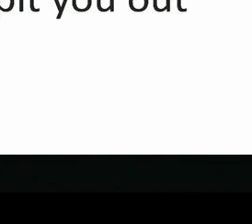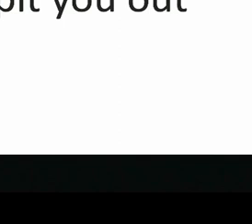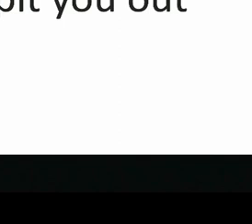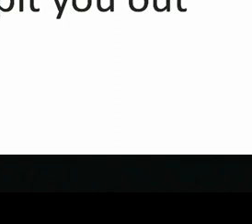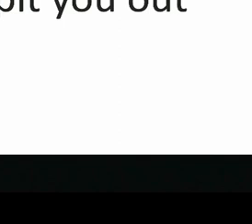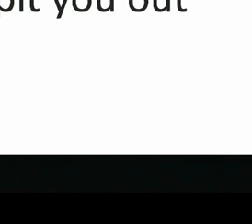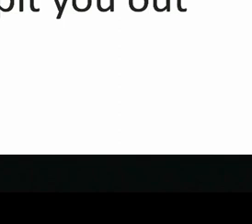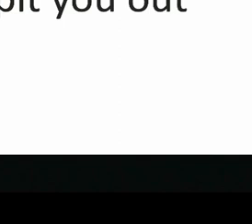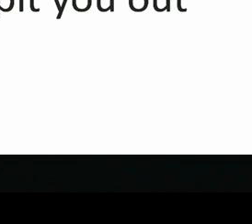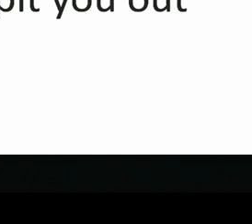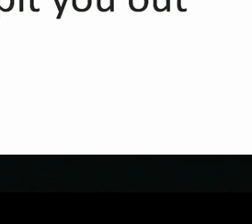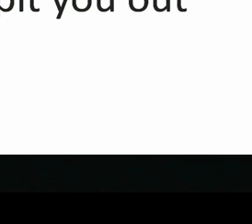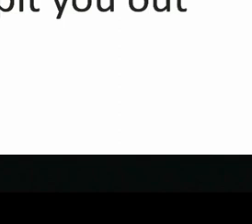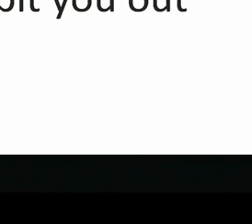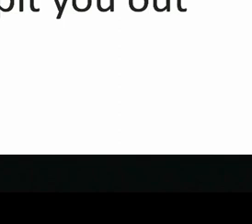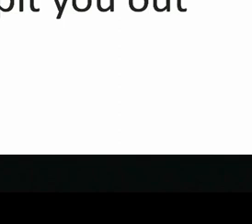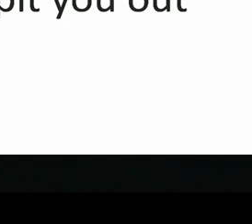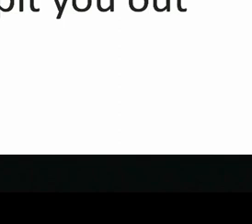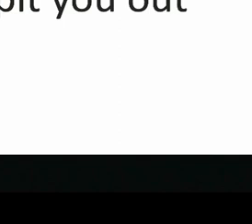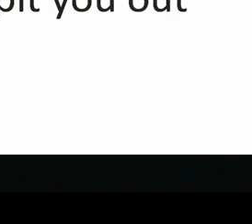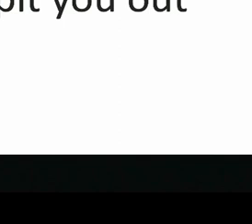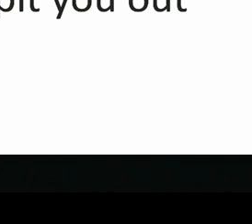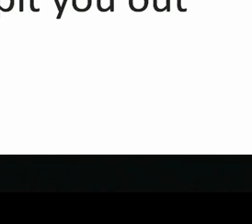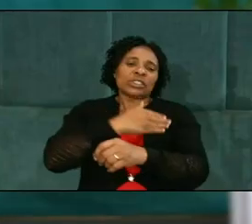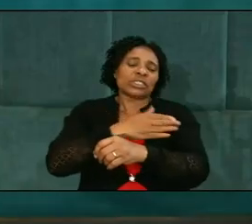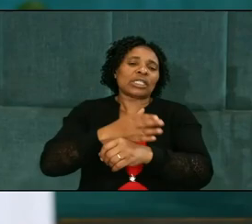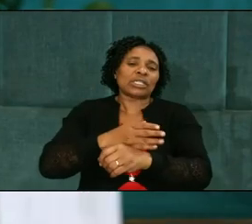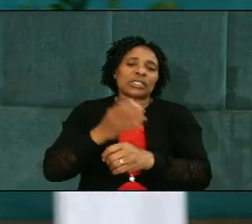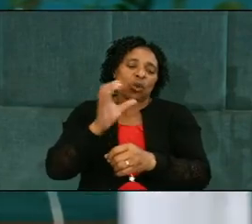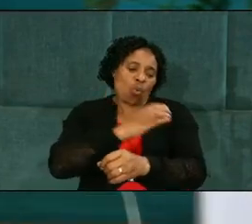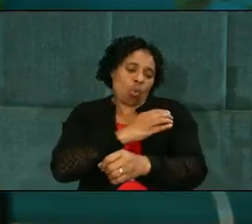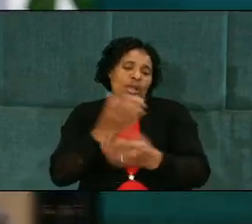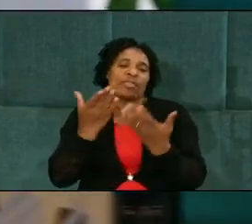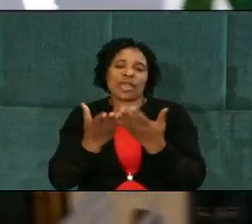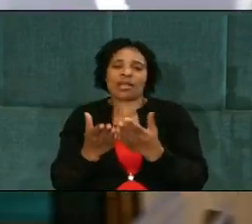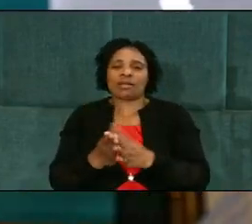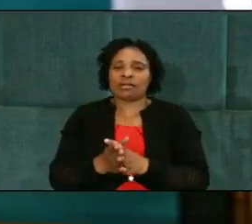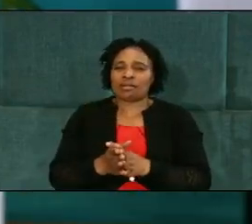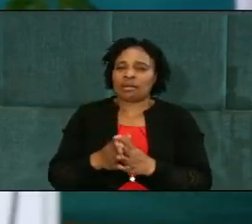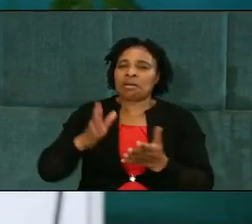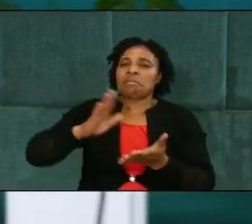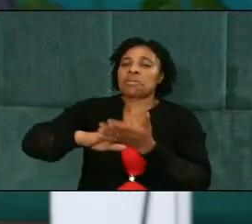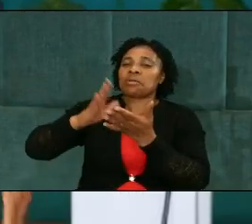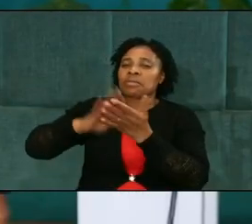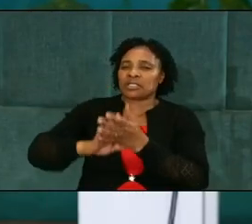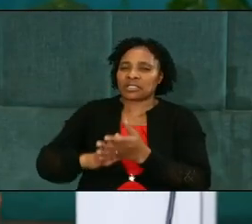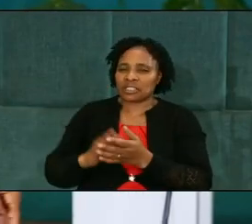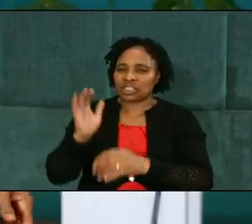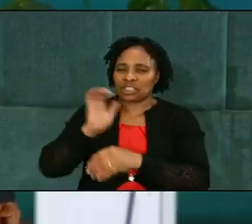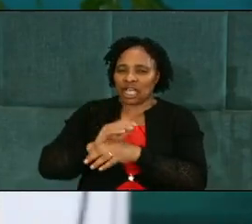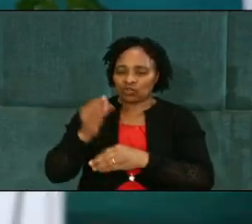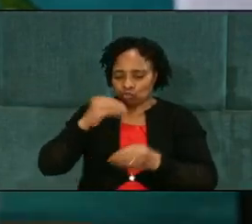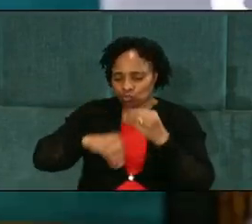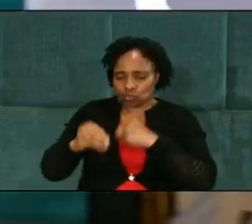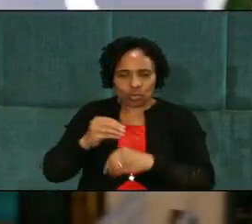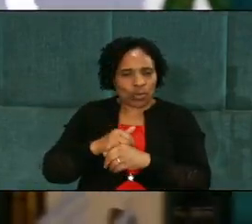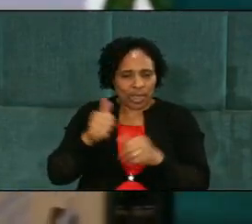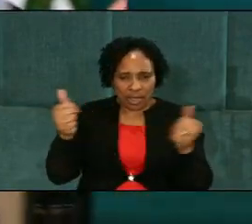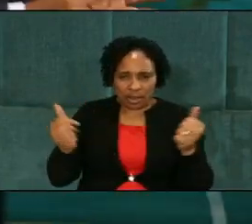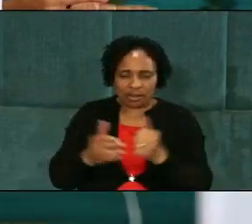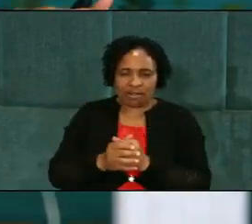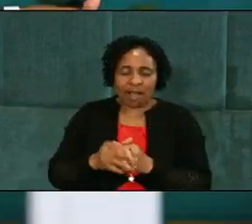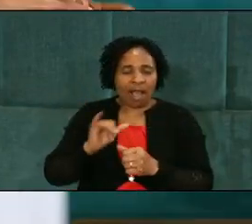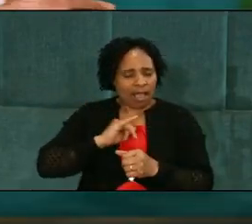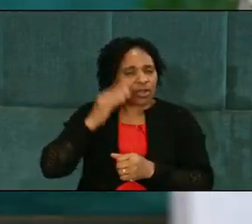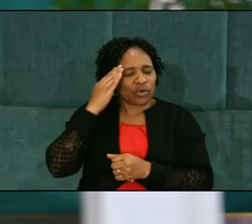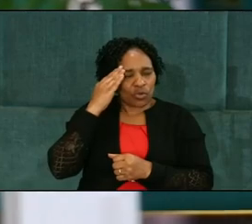evangelism. I know the nice choirs that you have. I know the tract distribution. I